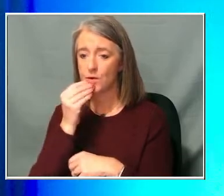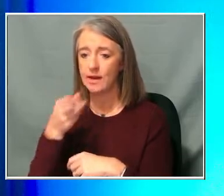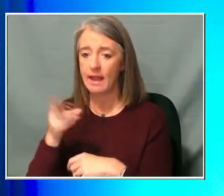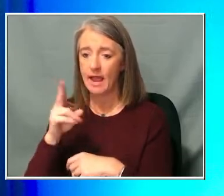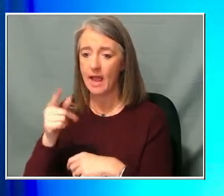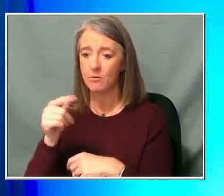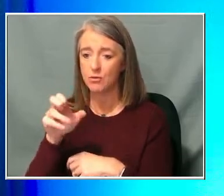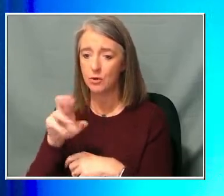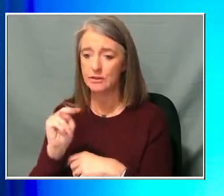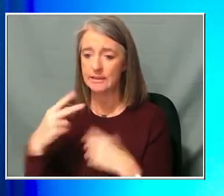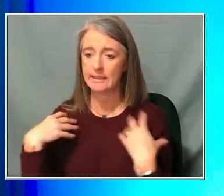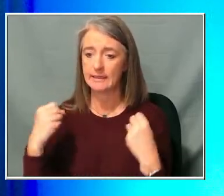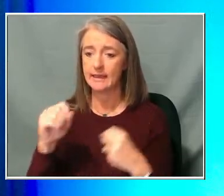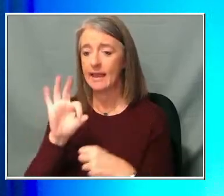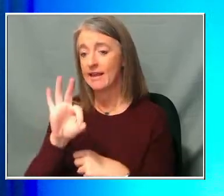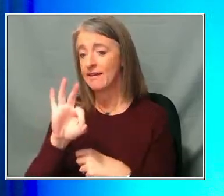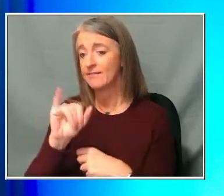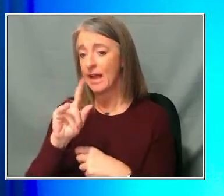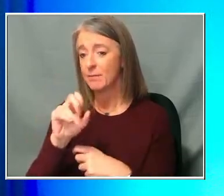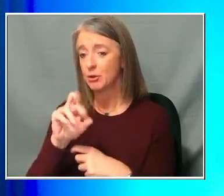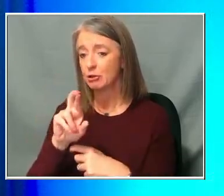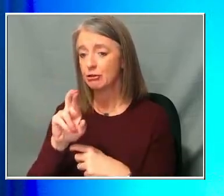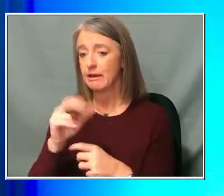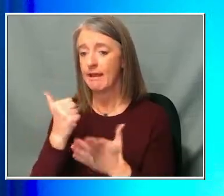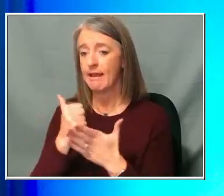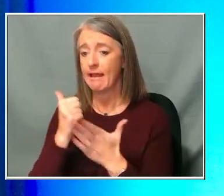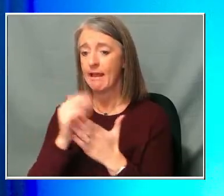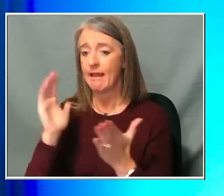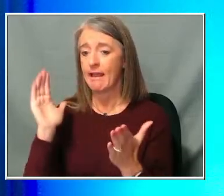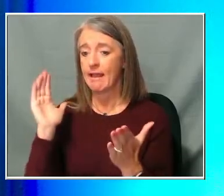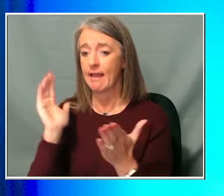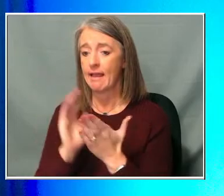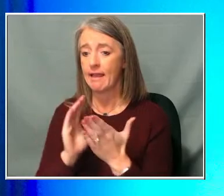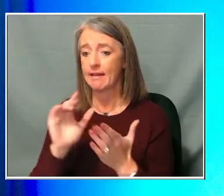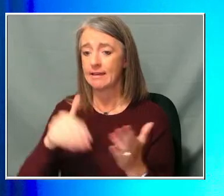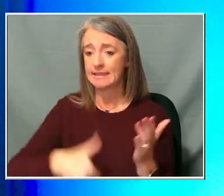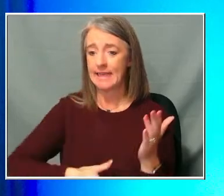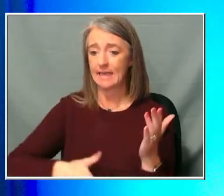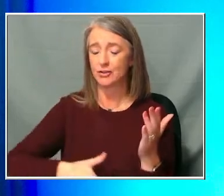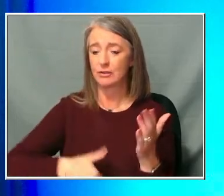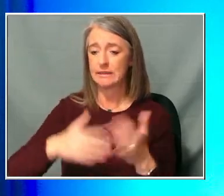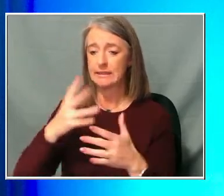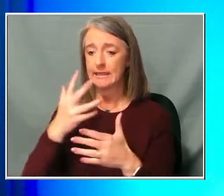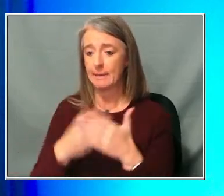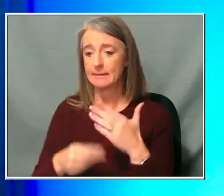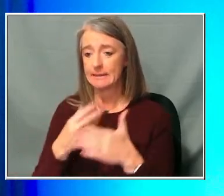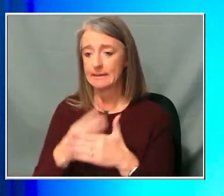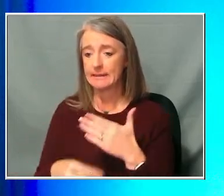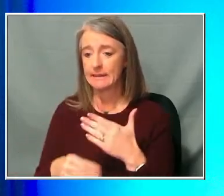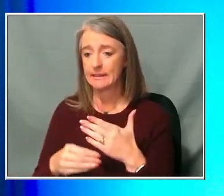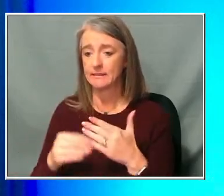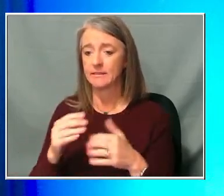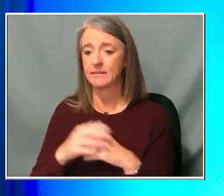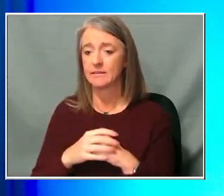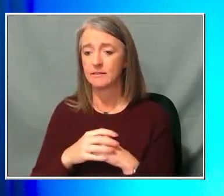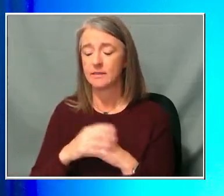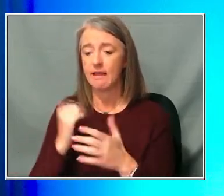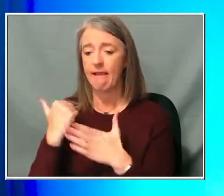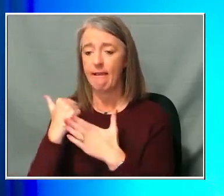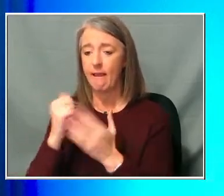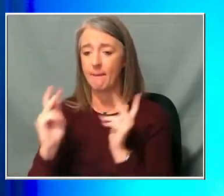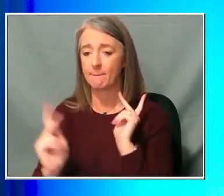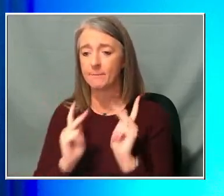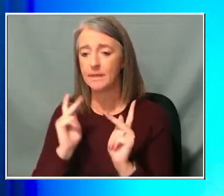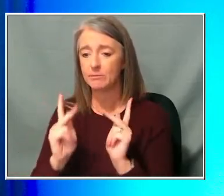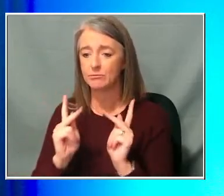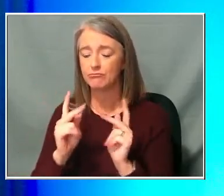and fiber, can help slow down gastric emptying, which is promote satiety and help people